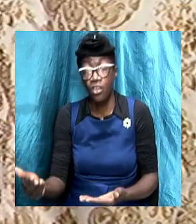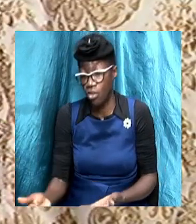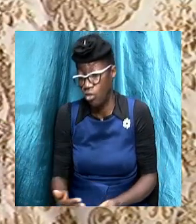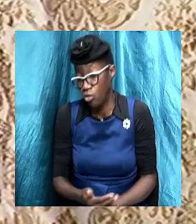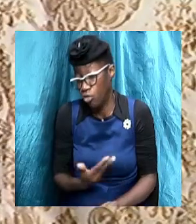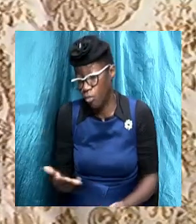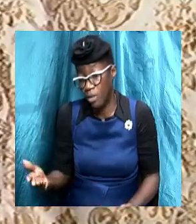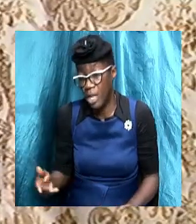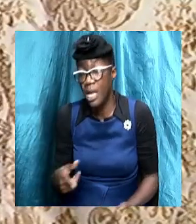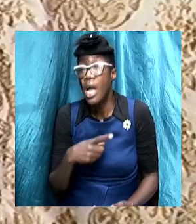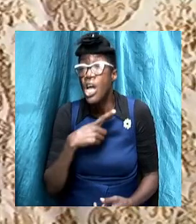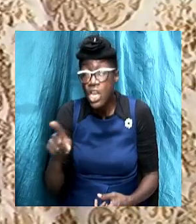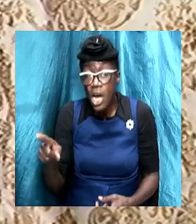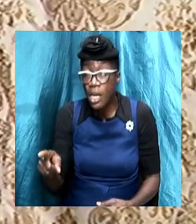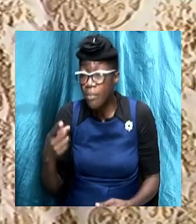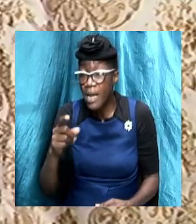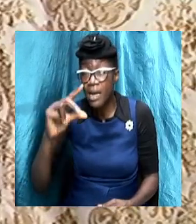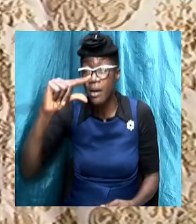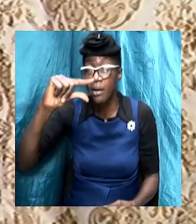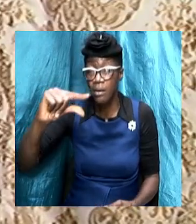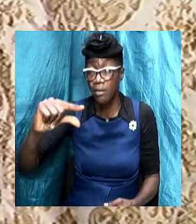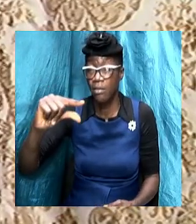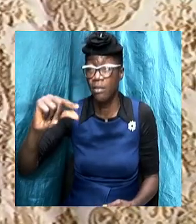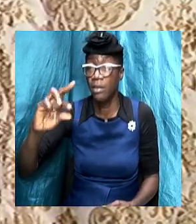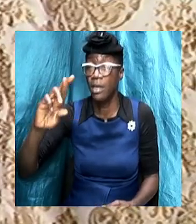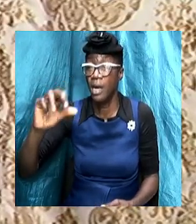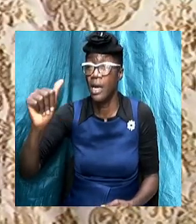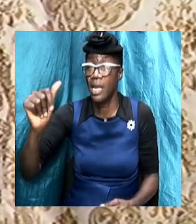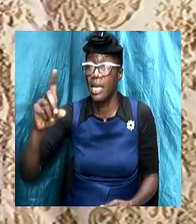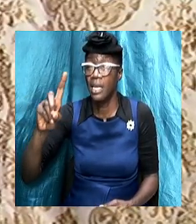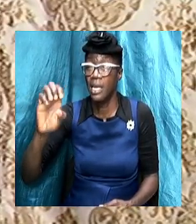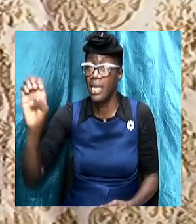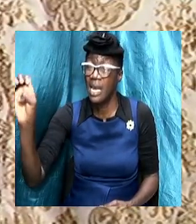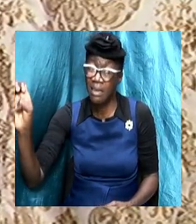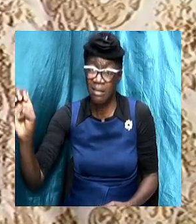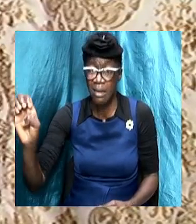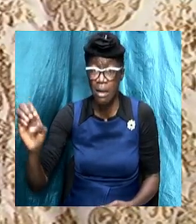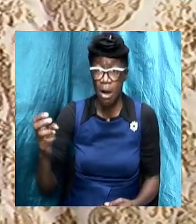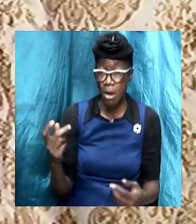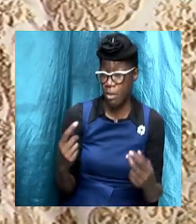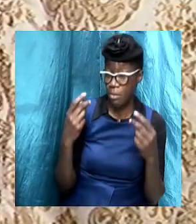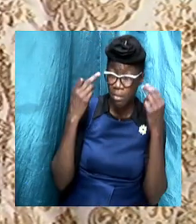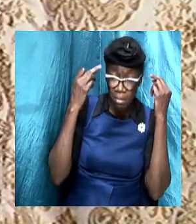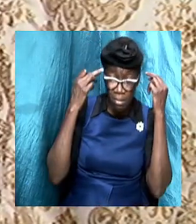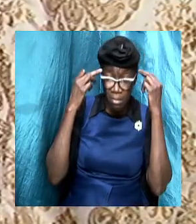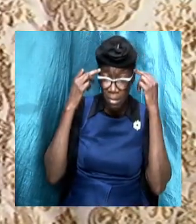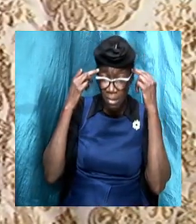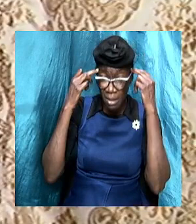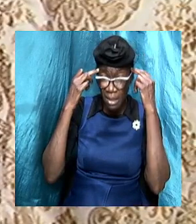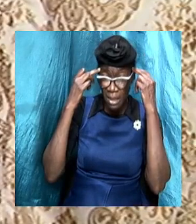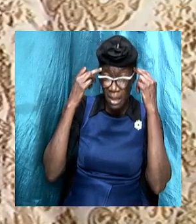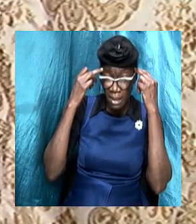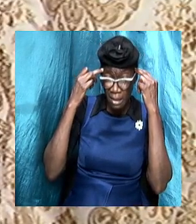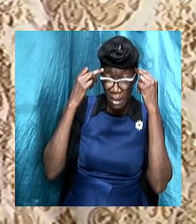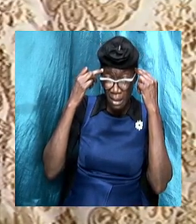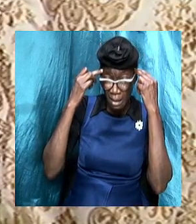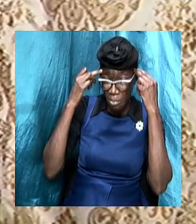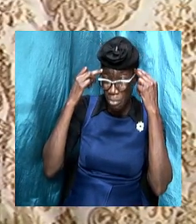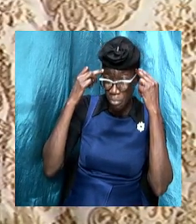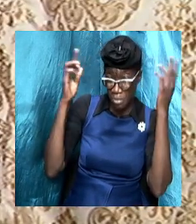by your grades. It's not even defined by your appearance or what other people say about us. And you have to be